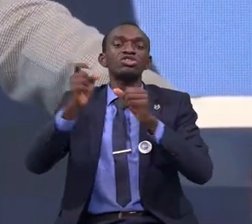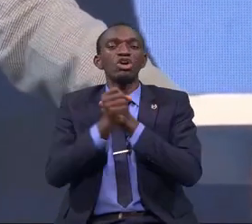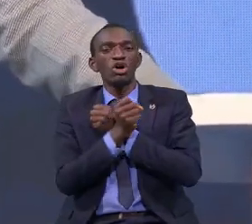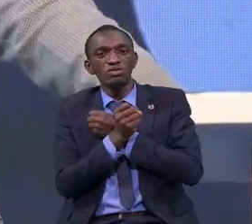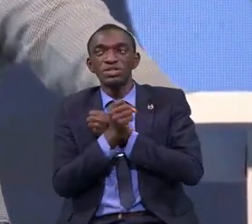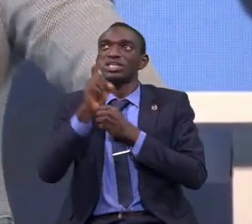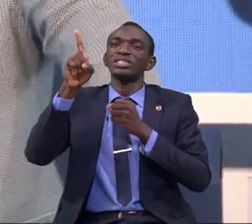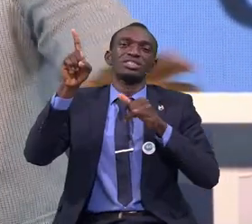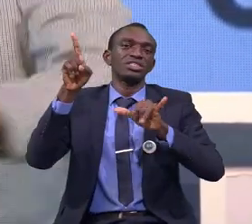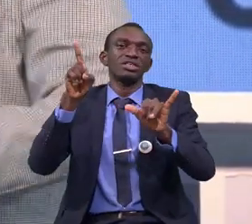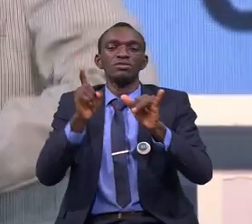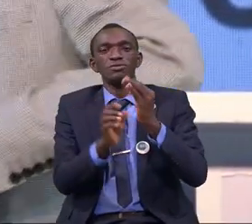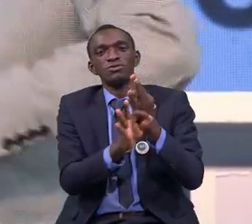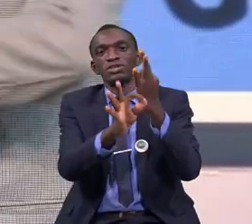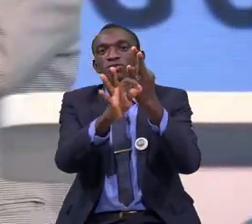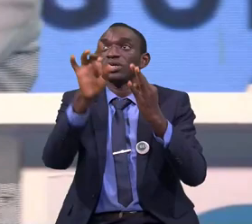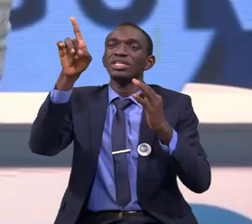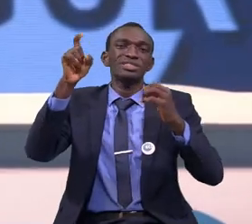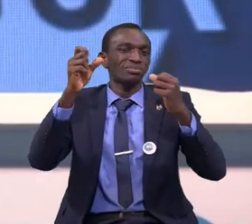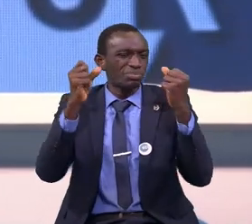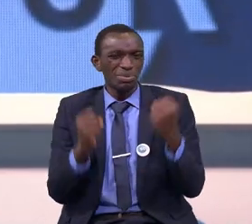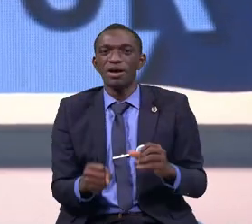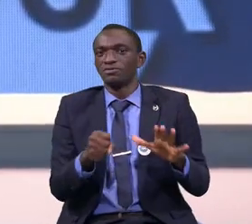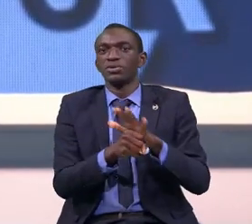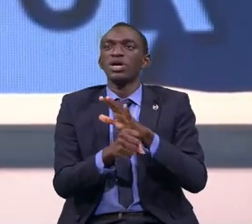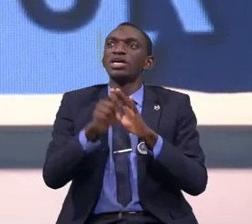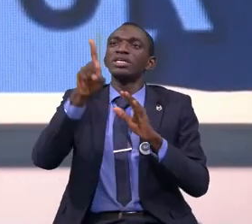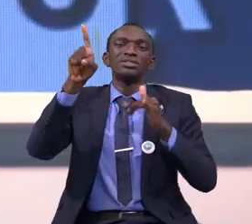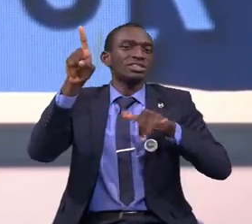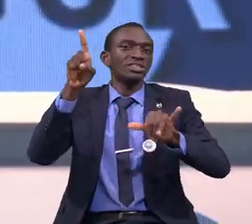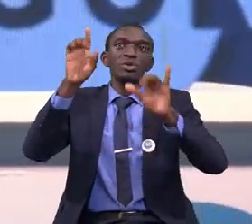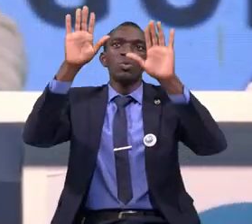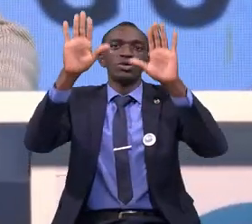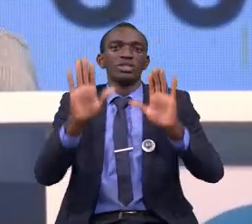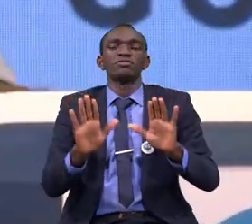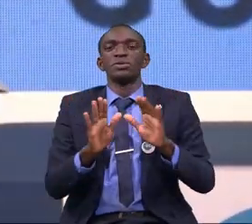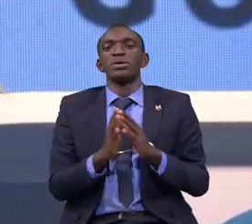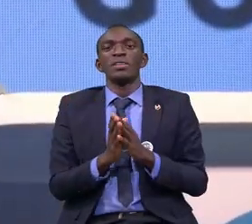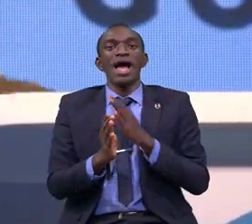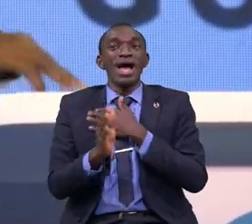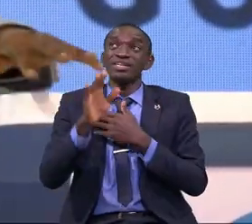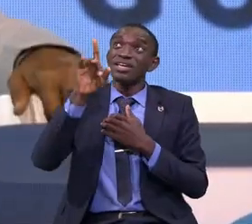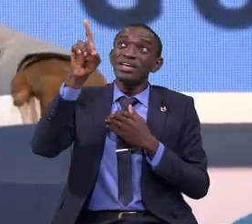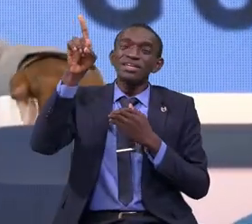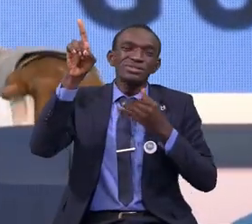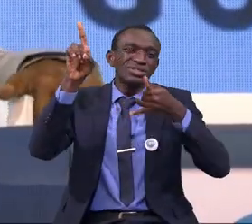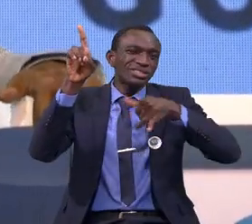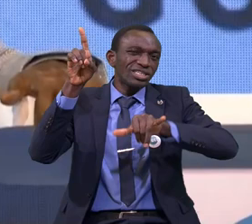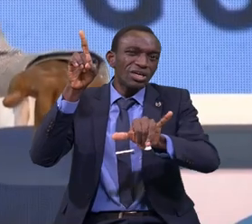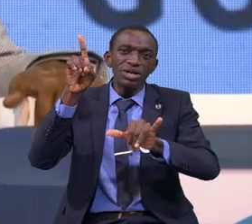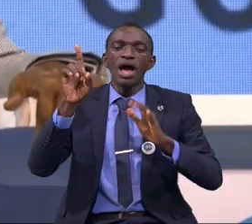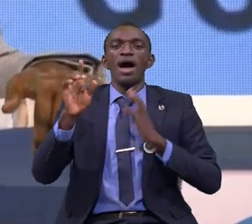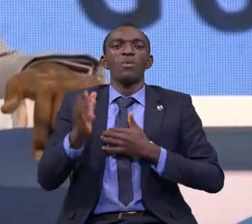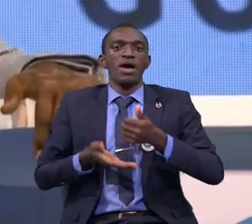faithful, he's still powerful, he is still wonderful, And he is still our